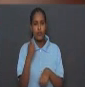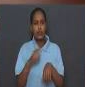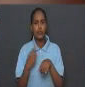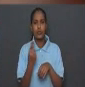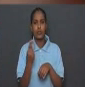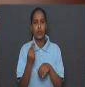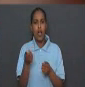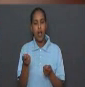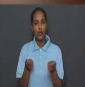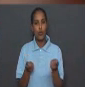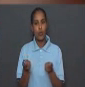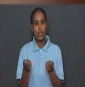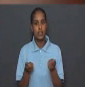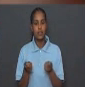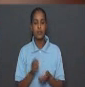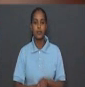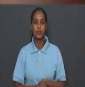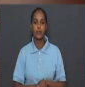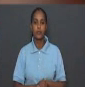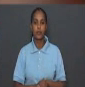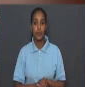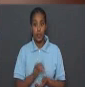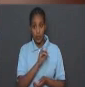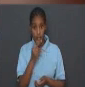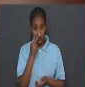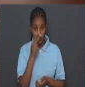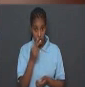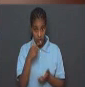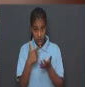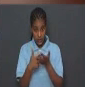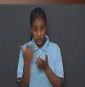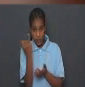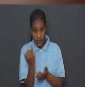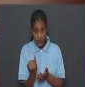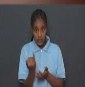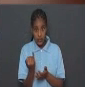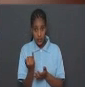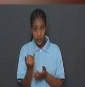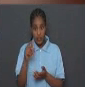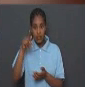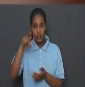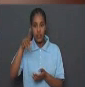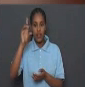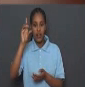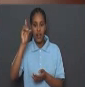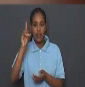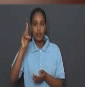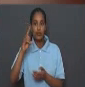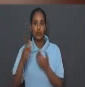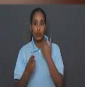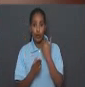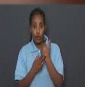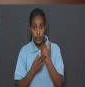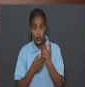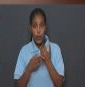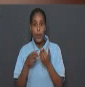in automobiles. As you can see in this image, a lead storage battery is